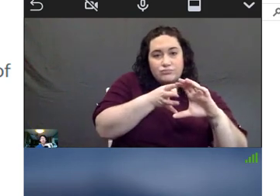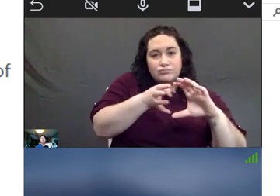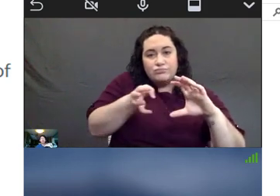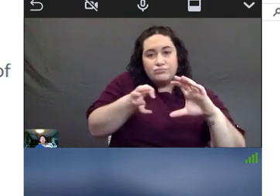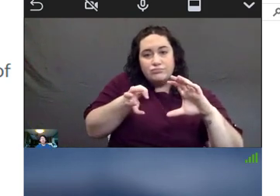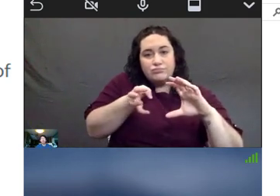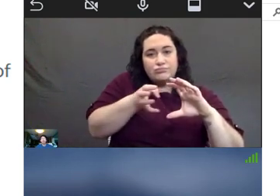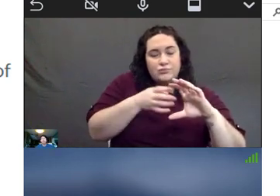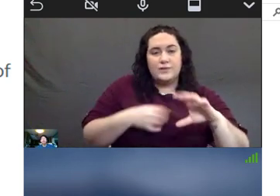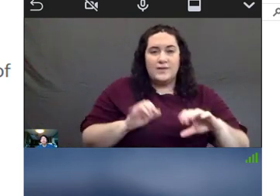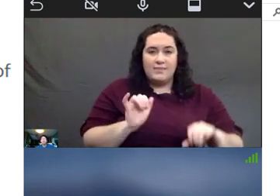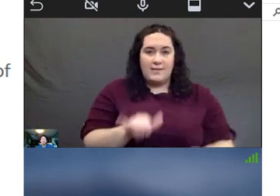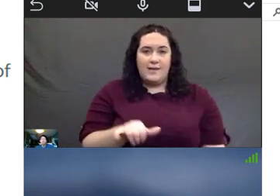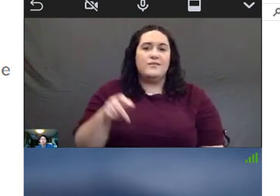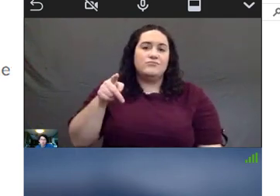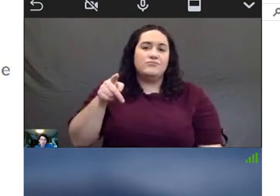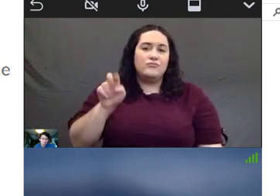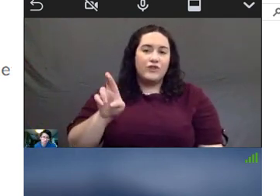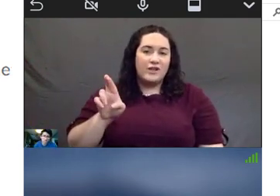Prandtl number.